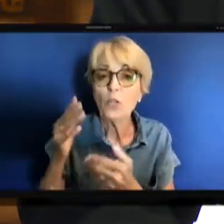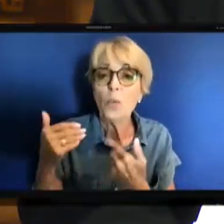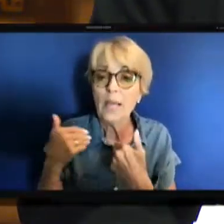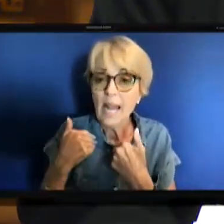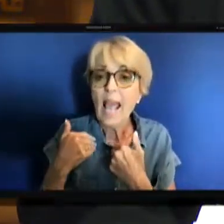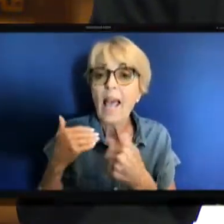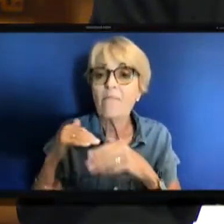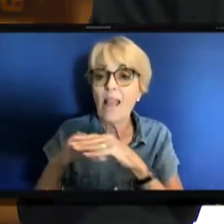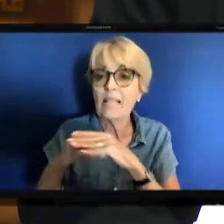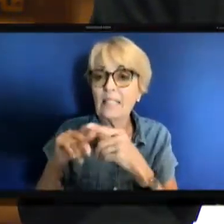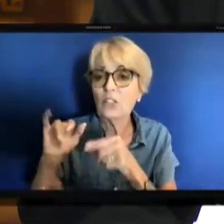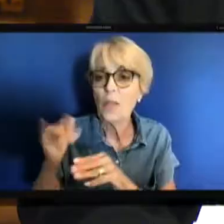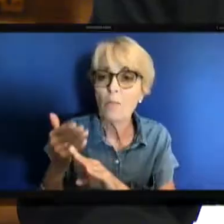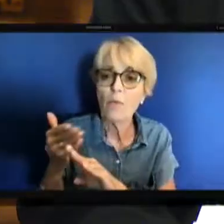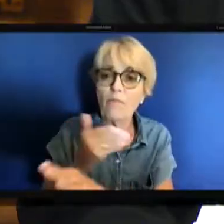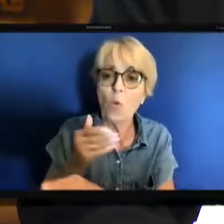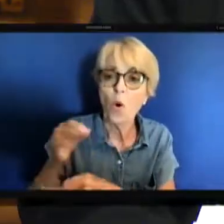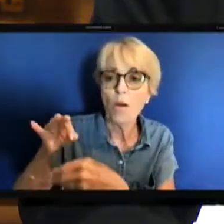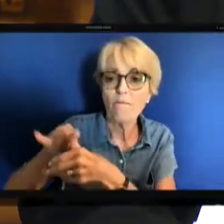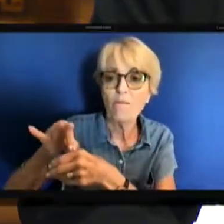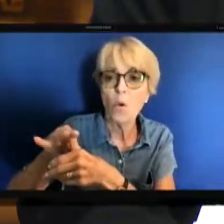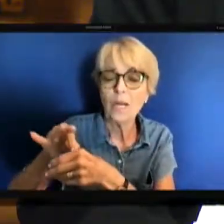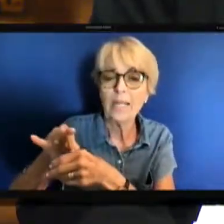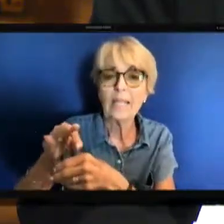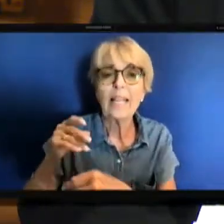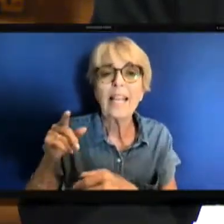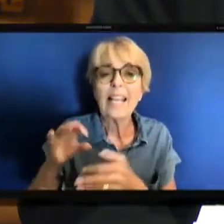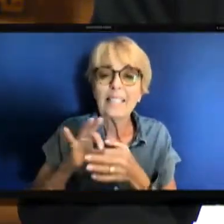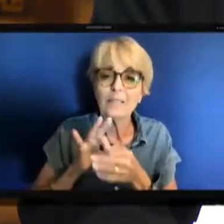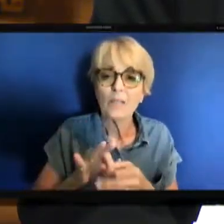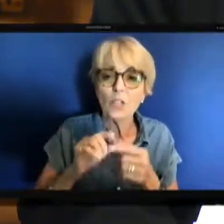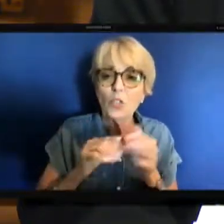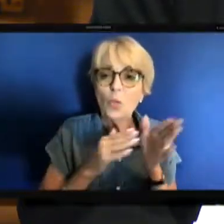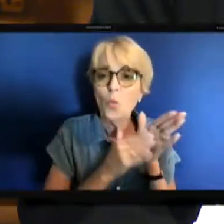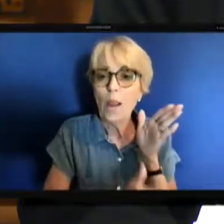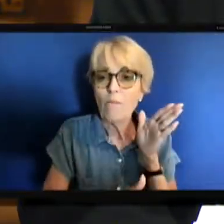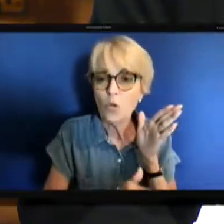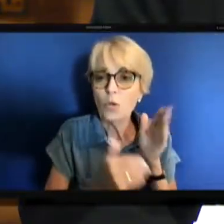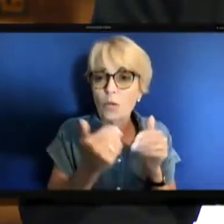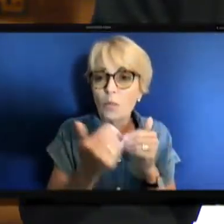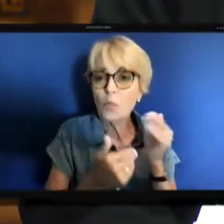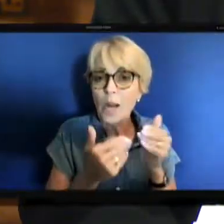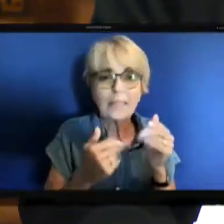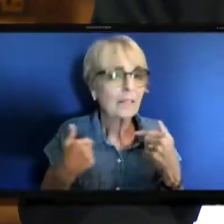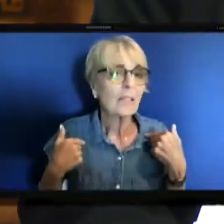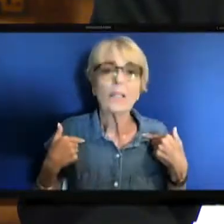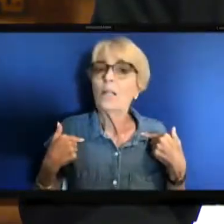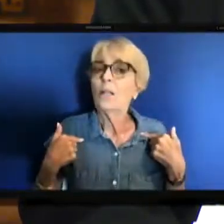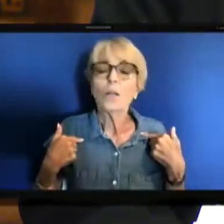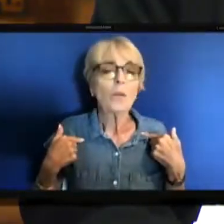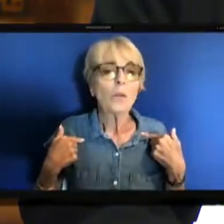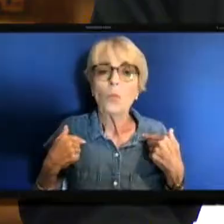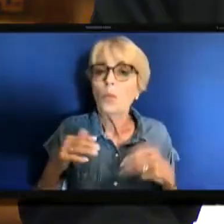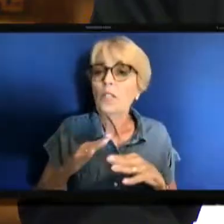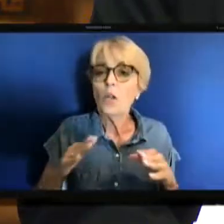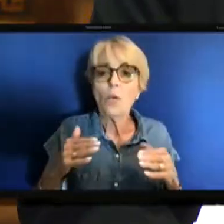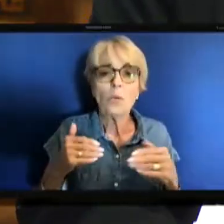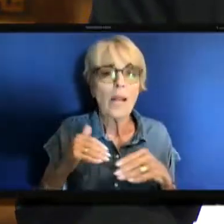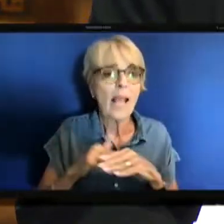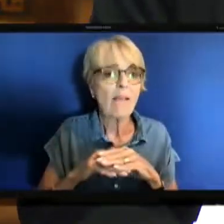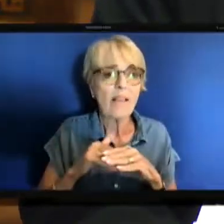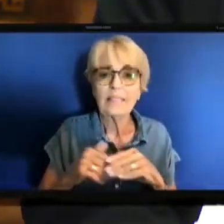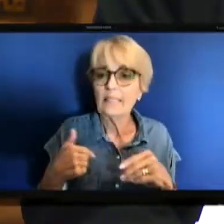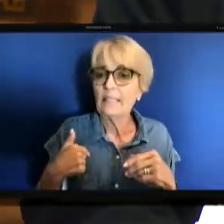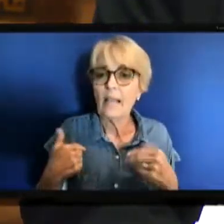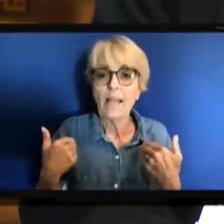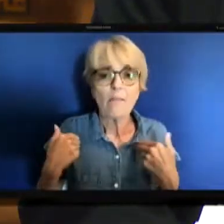the council, and it goes along with the waiver process, but we do not have access to that. I don't have access to the